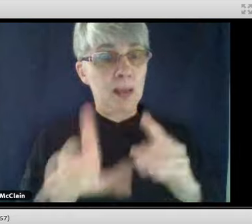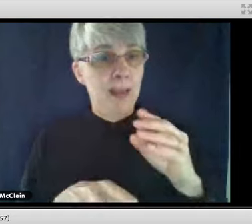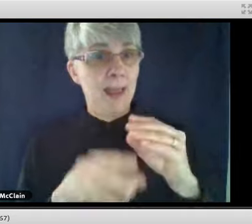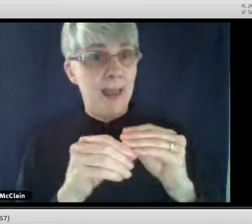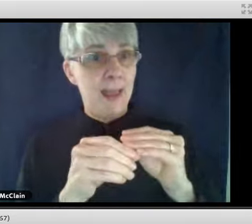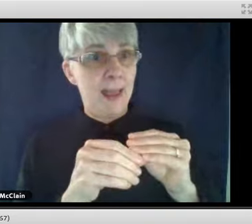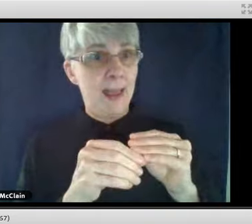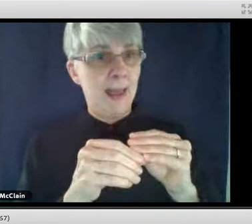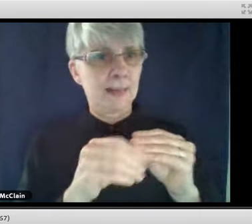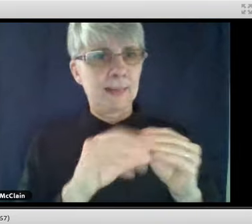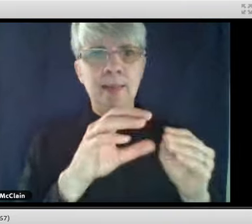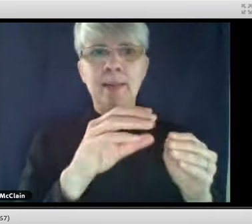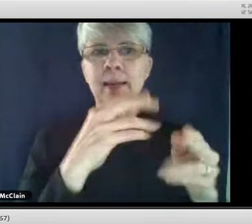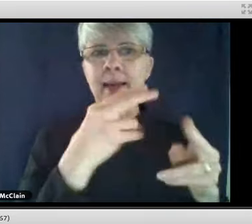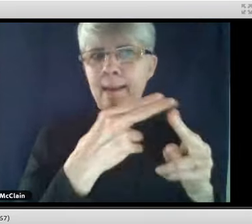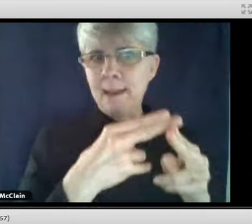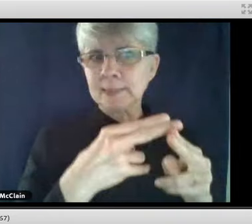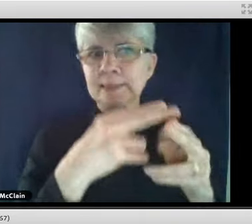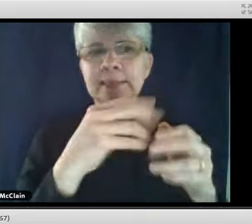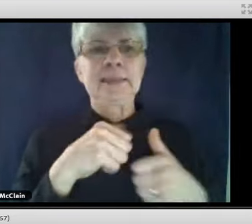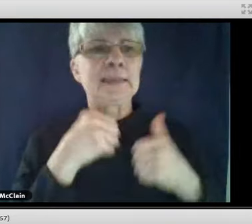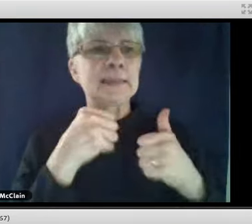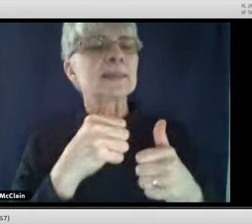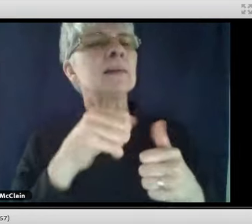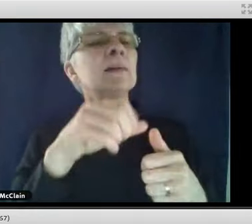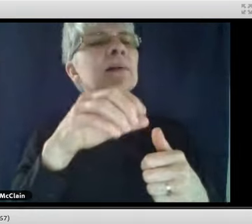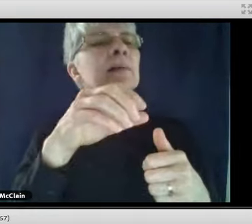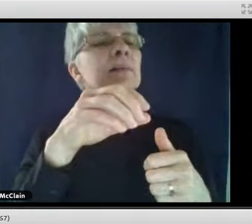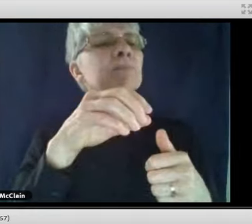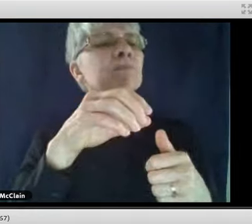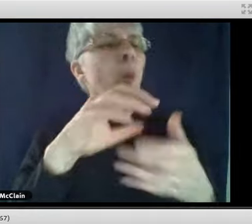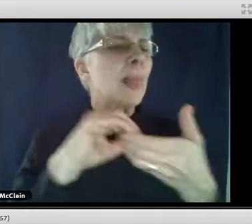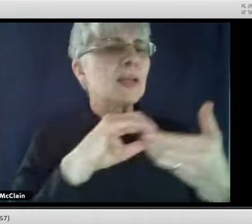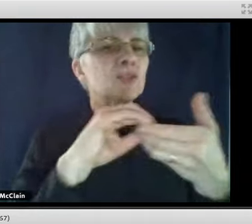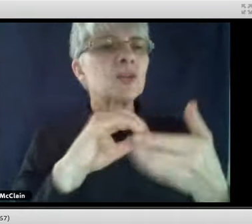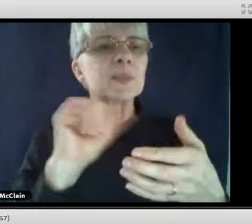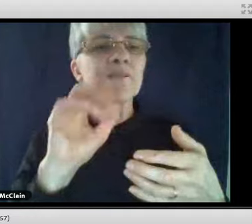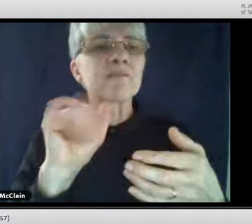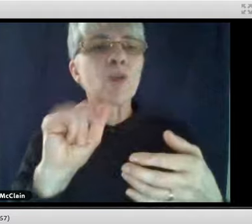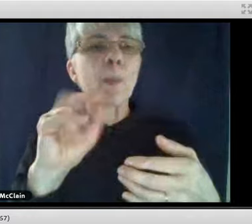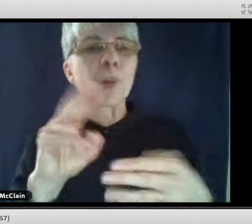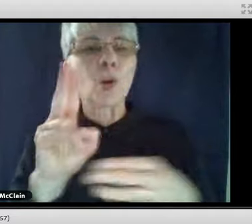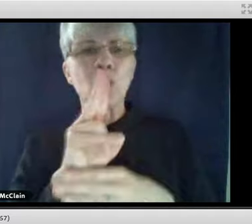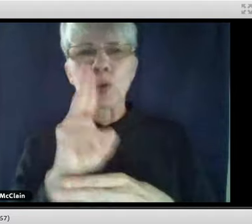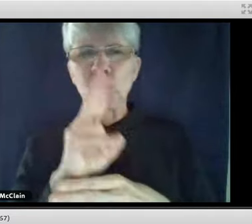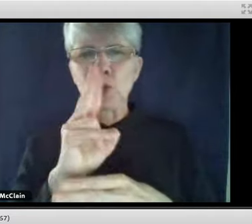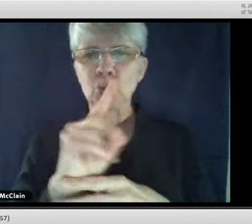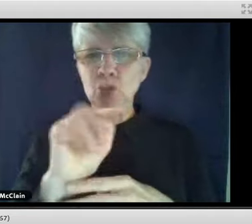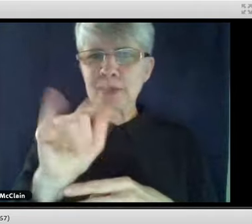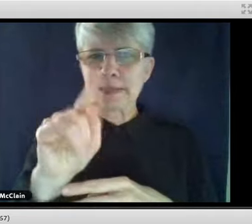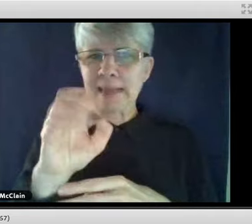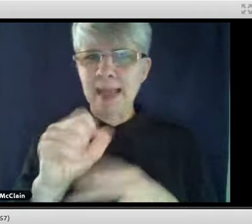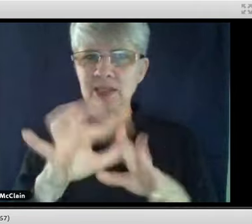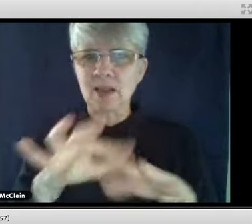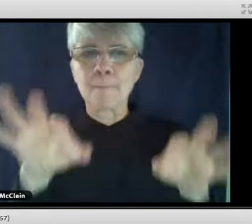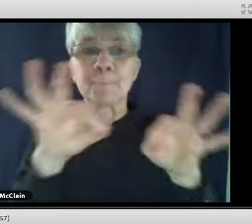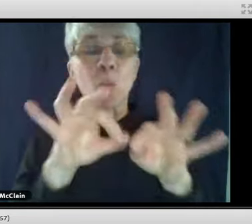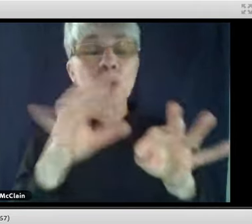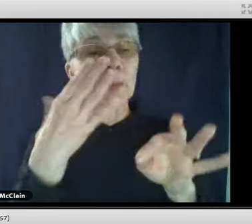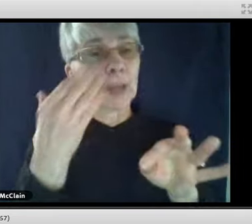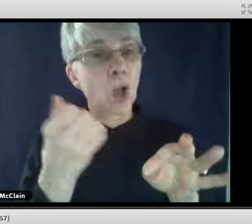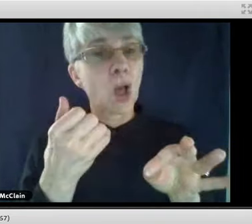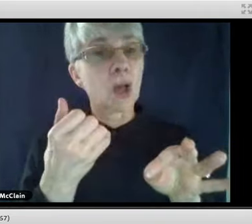and relationships, FRBR also provides what are called user tasks. Okay, so user tasks are important because